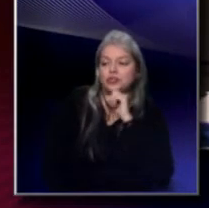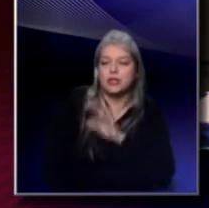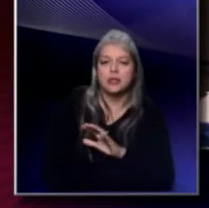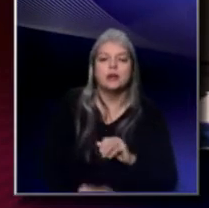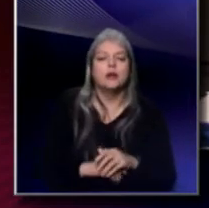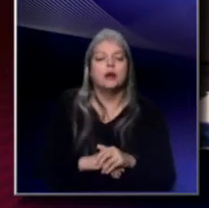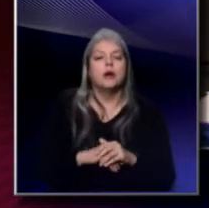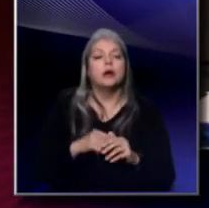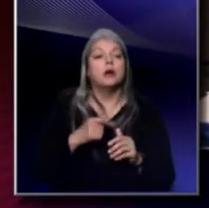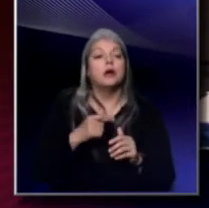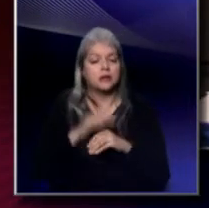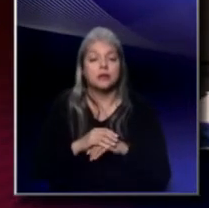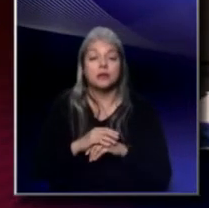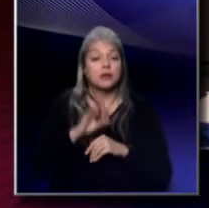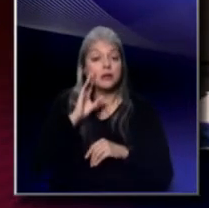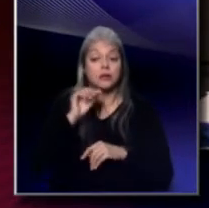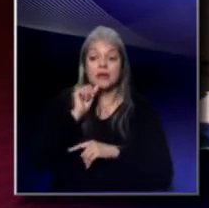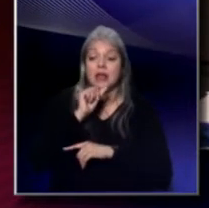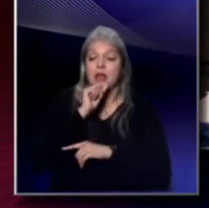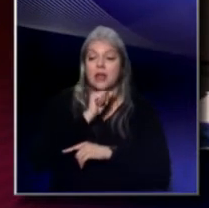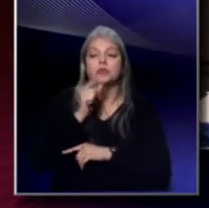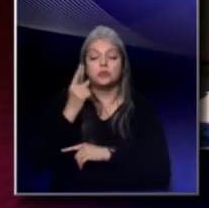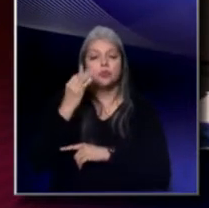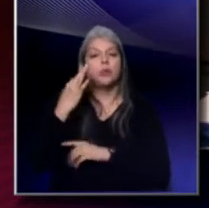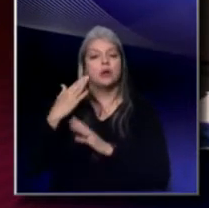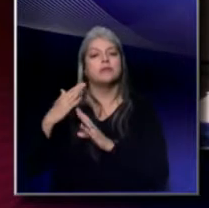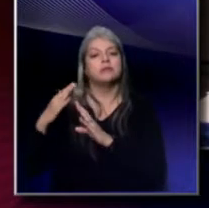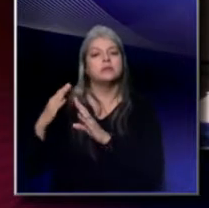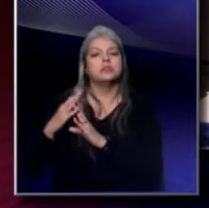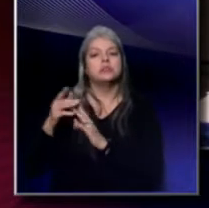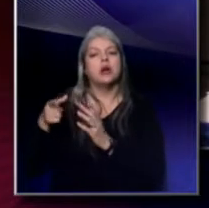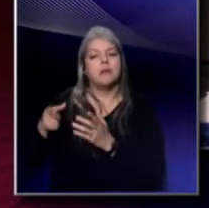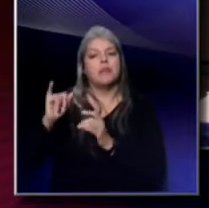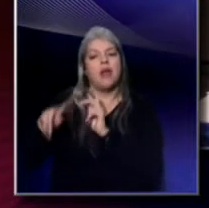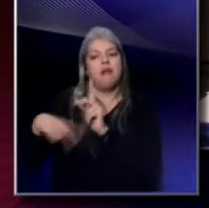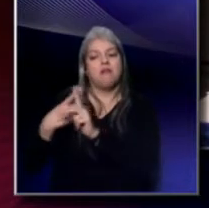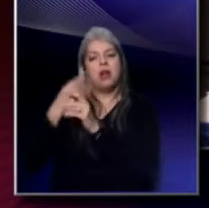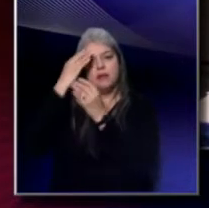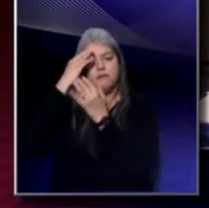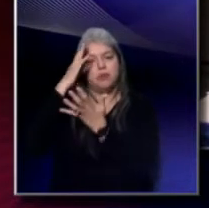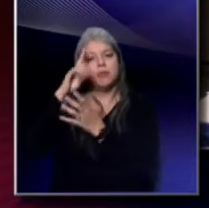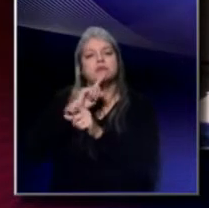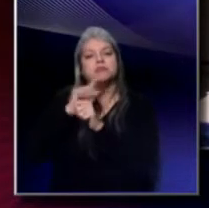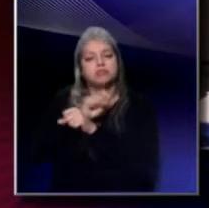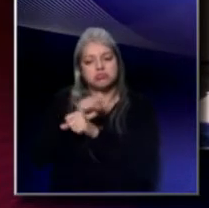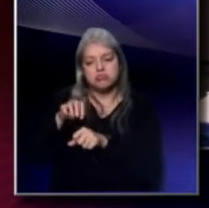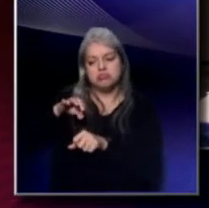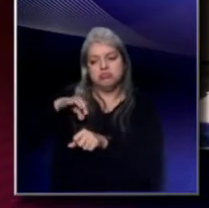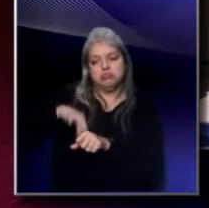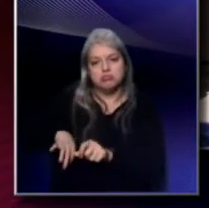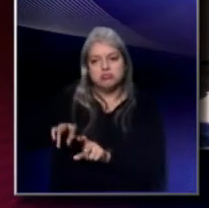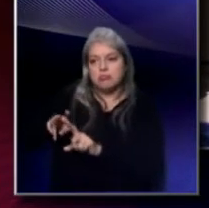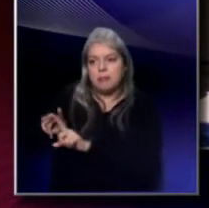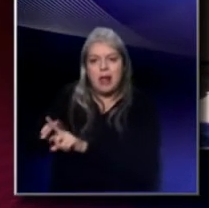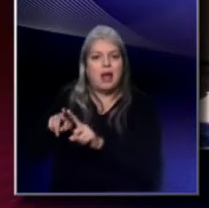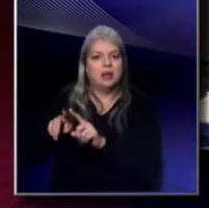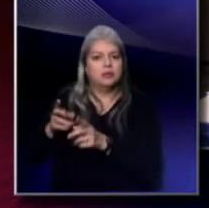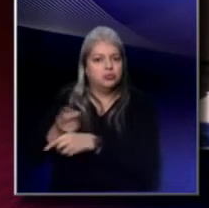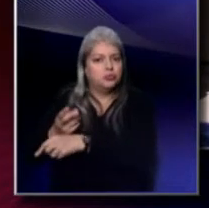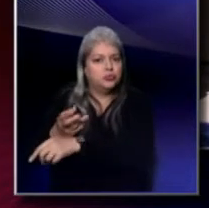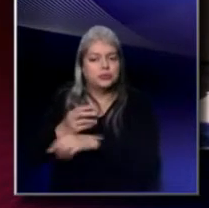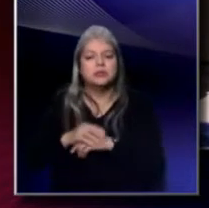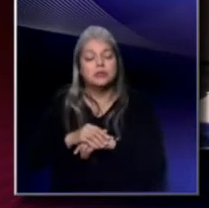I want to thank you, Annette, for the forefront of making this kind of data real and usable. And,